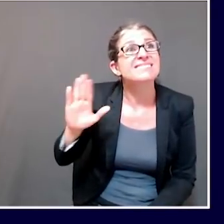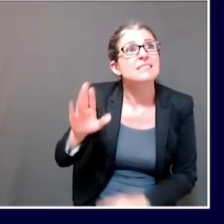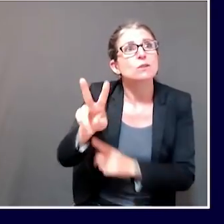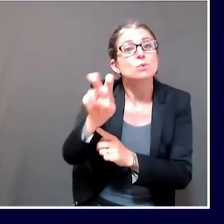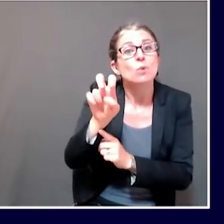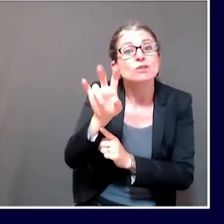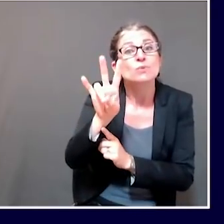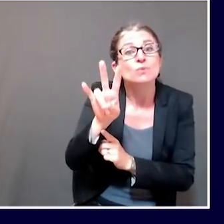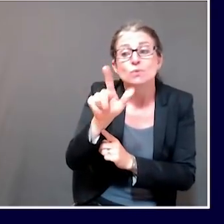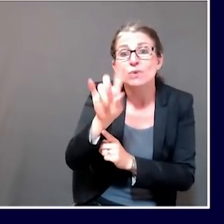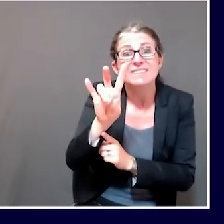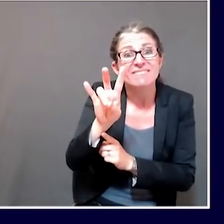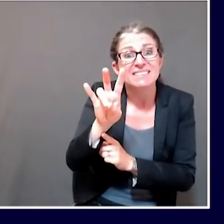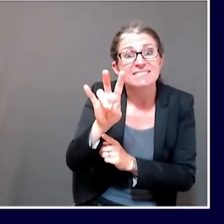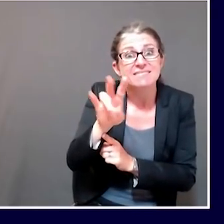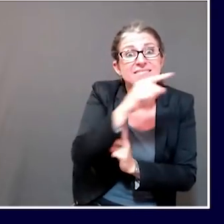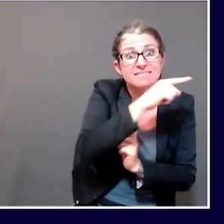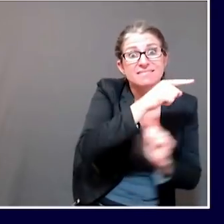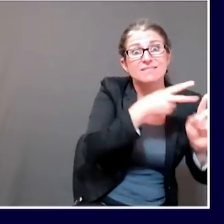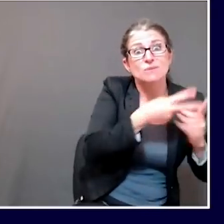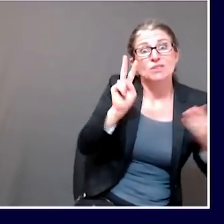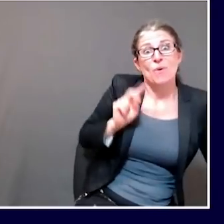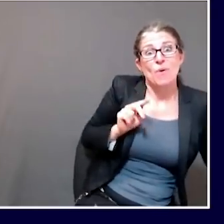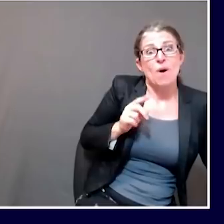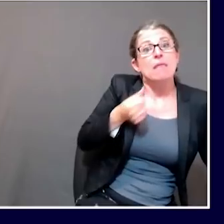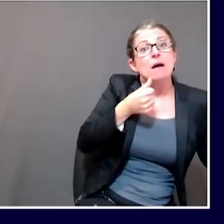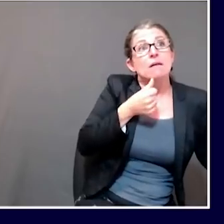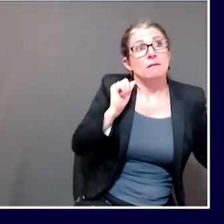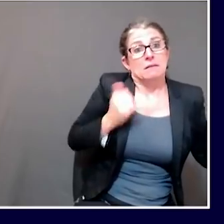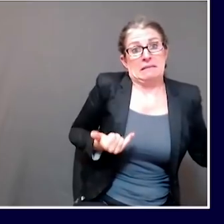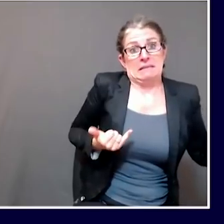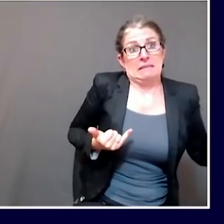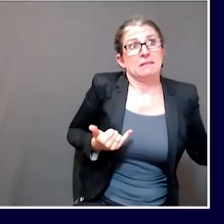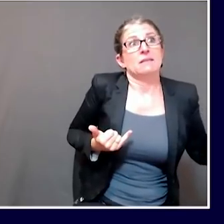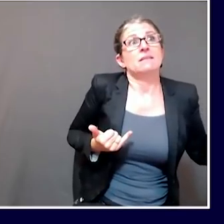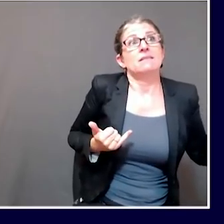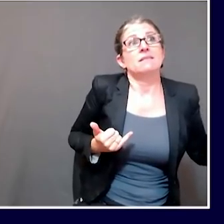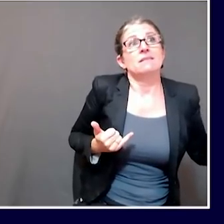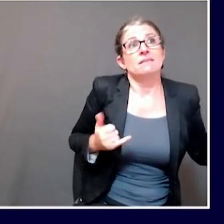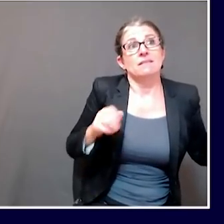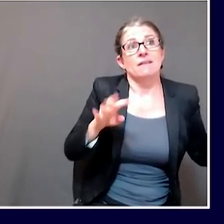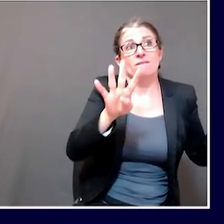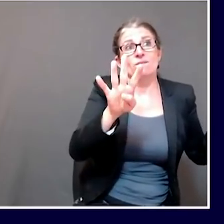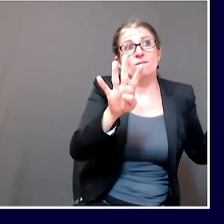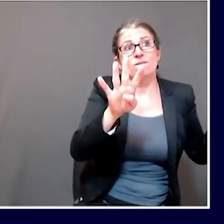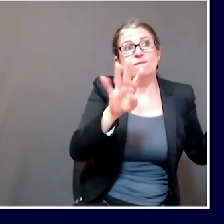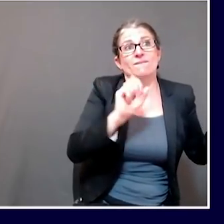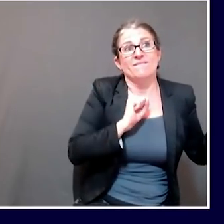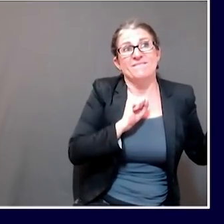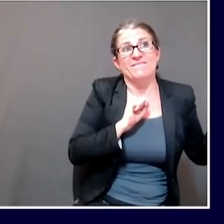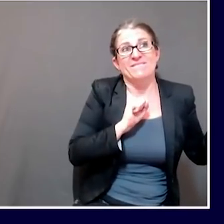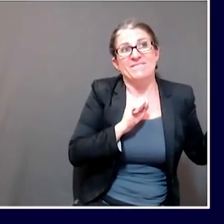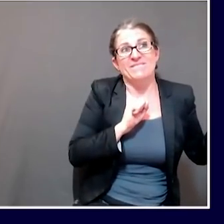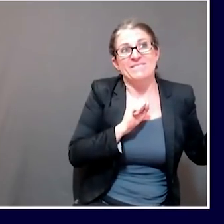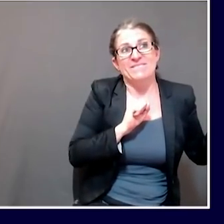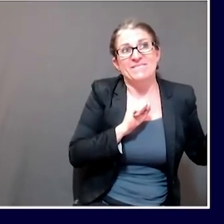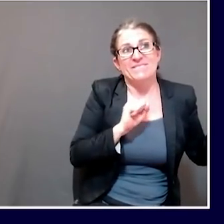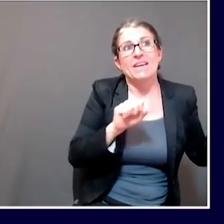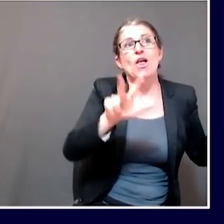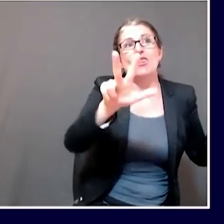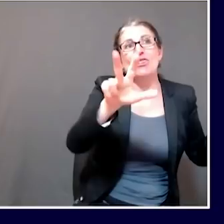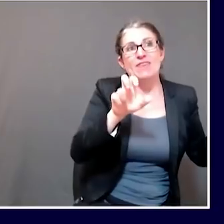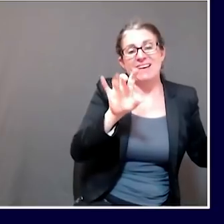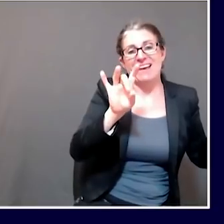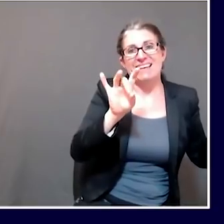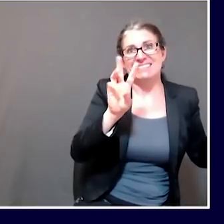of 227 cases per day. Yesterday, that average had risen to